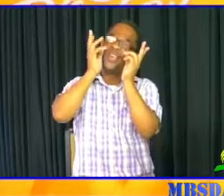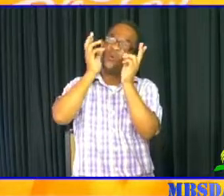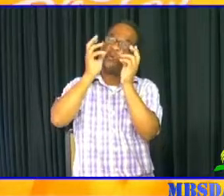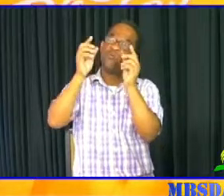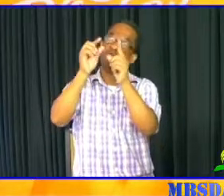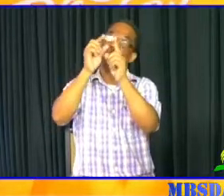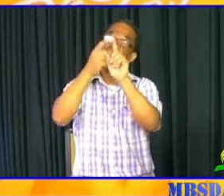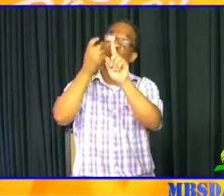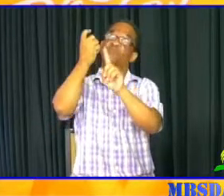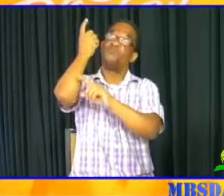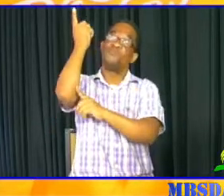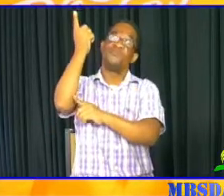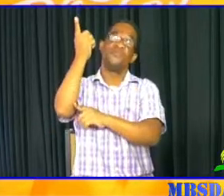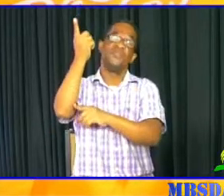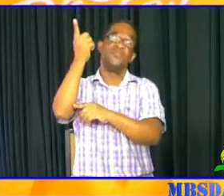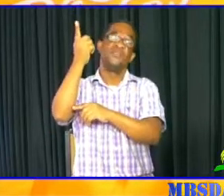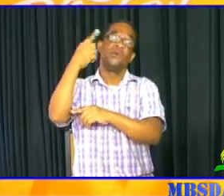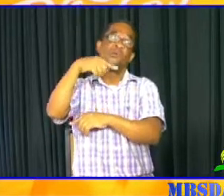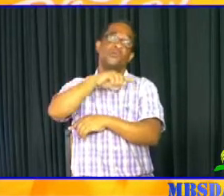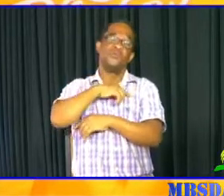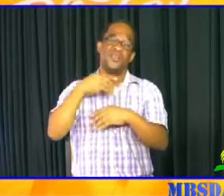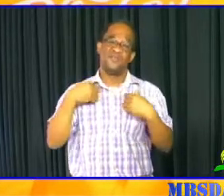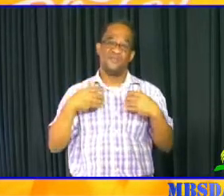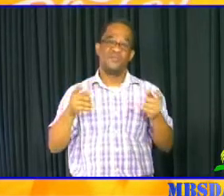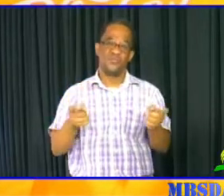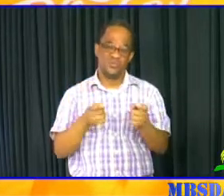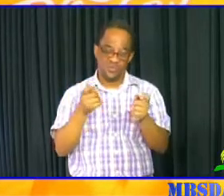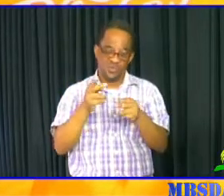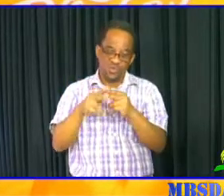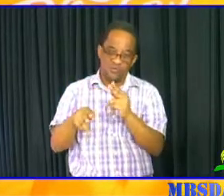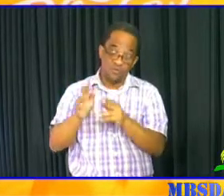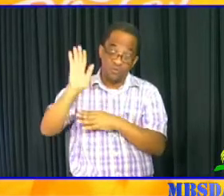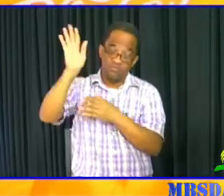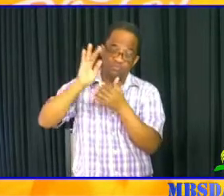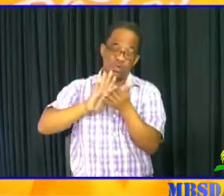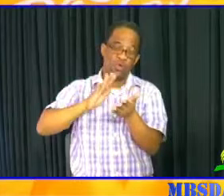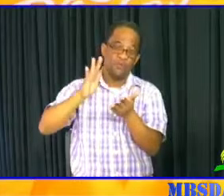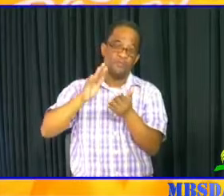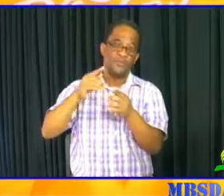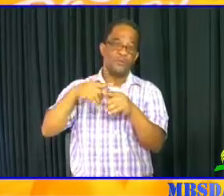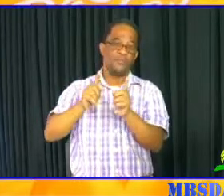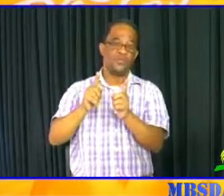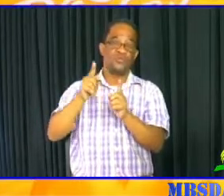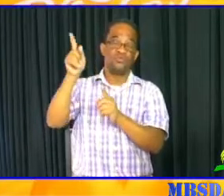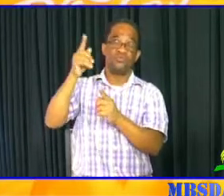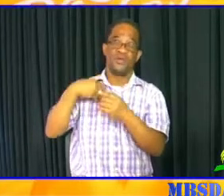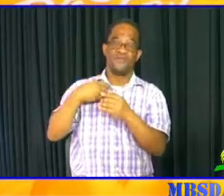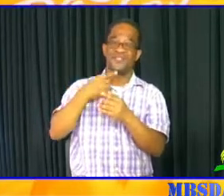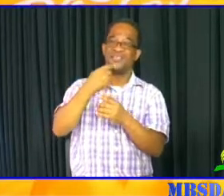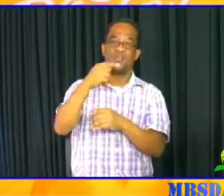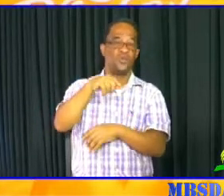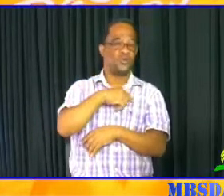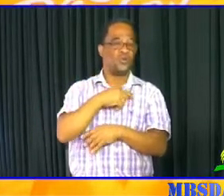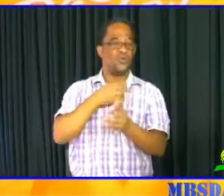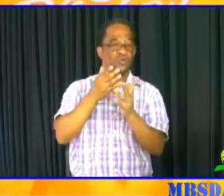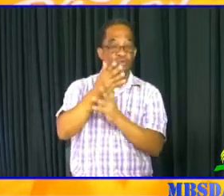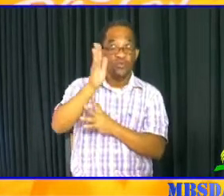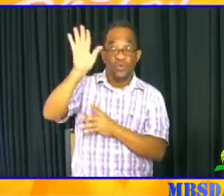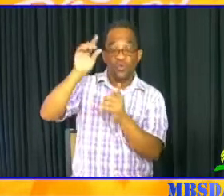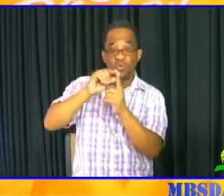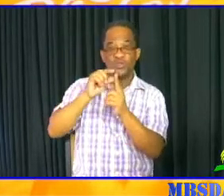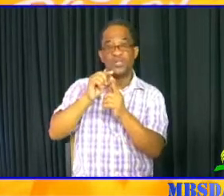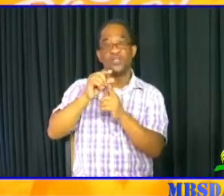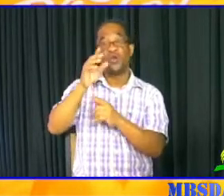from you. Dear Father, we have sinned and fallen short of your glory, but you have reminded us in your words and through your